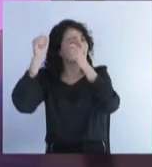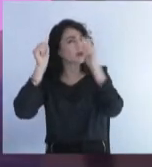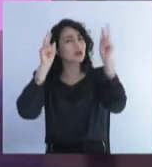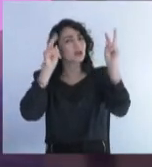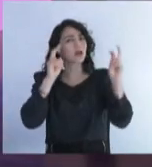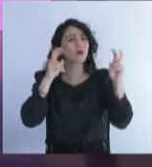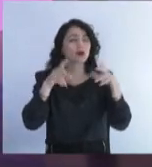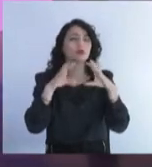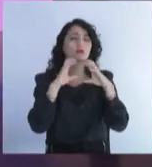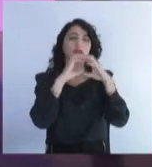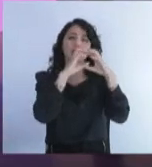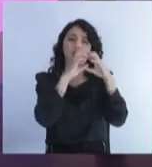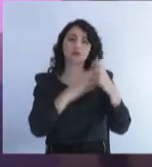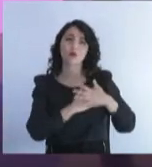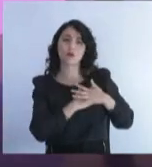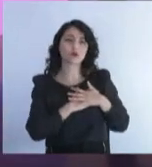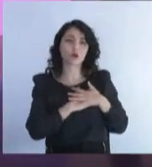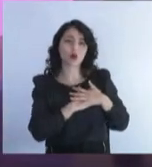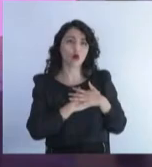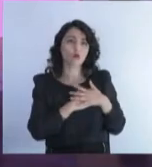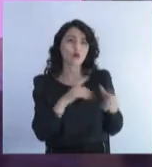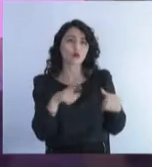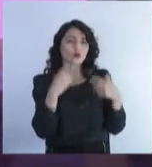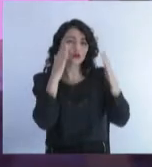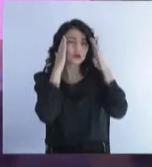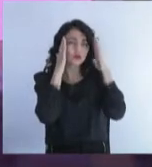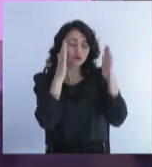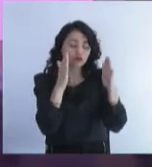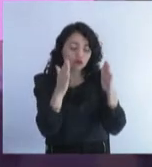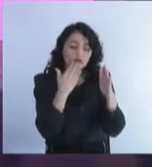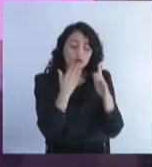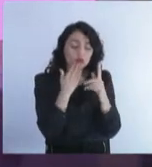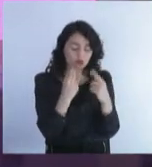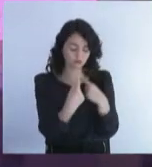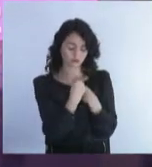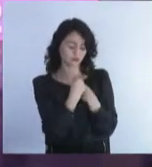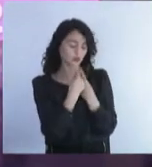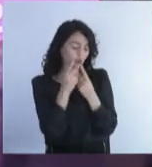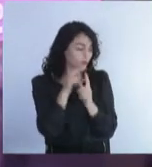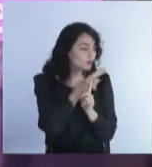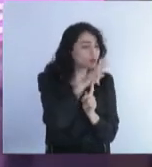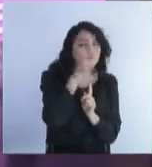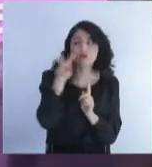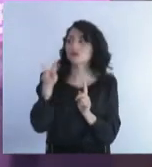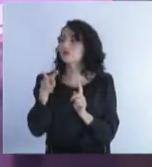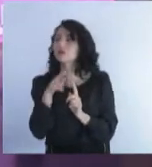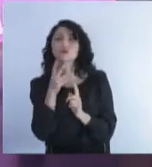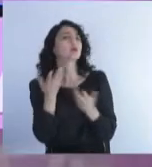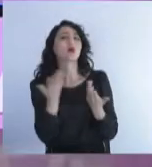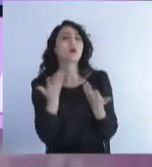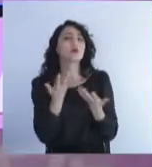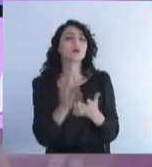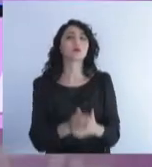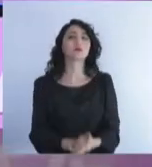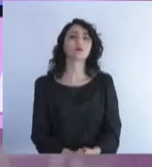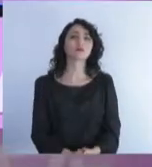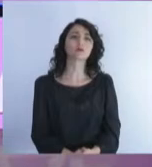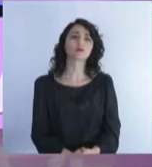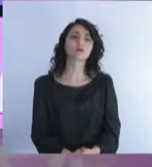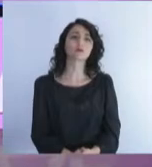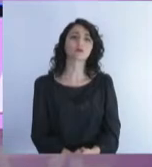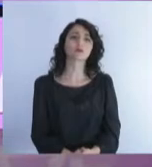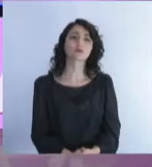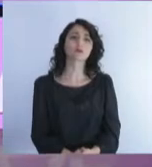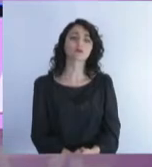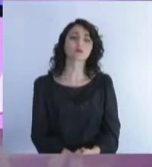brain more? How to be aware of the rest that are surrounded us? I